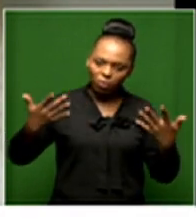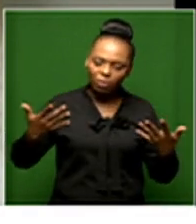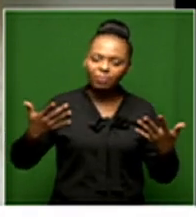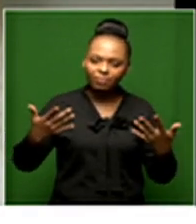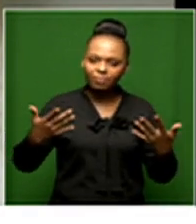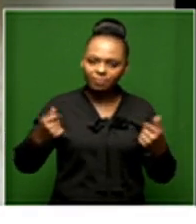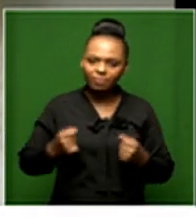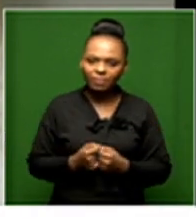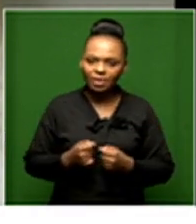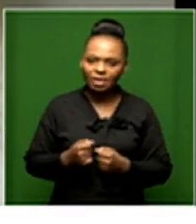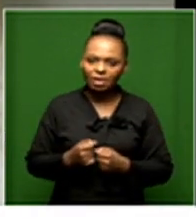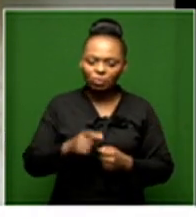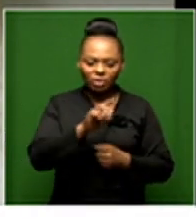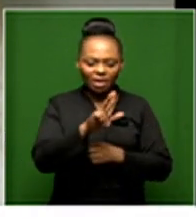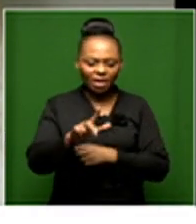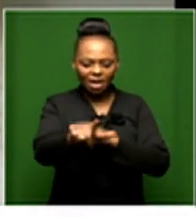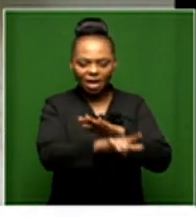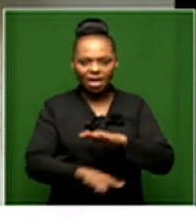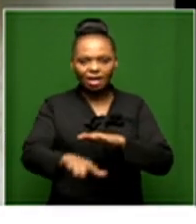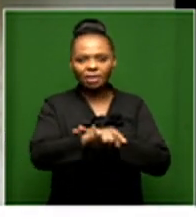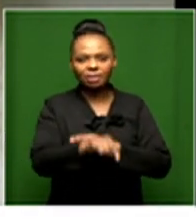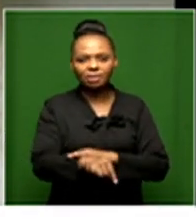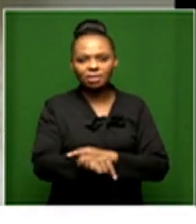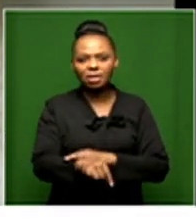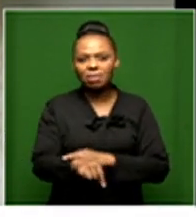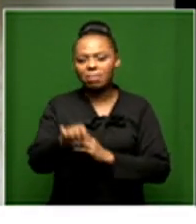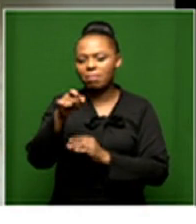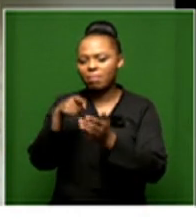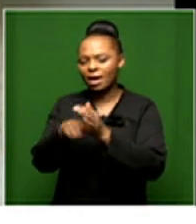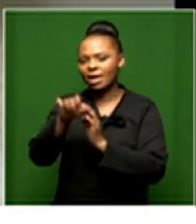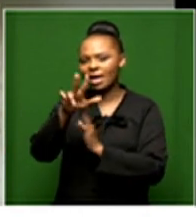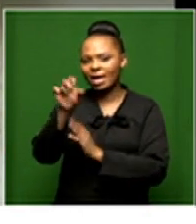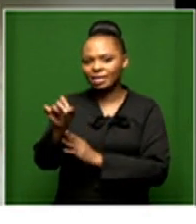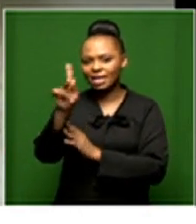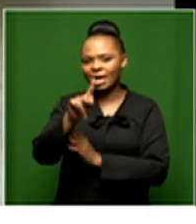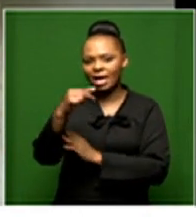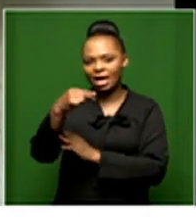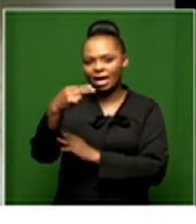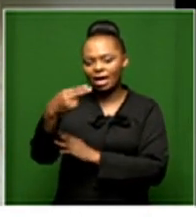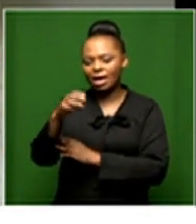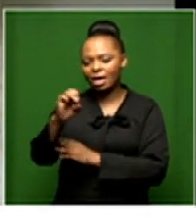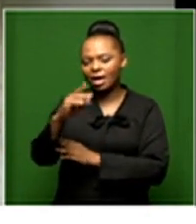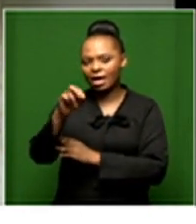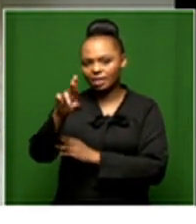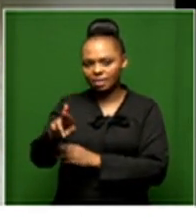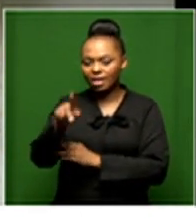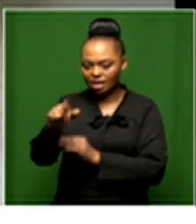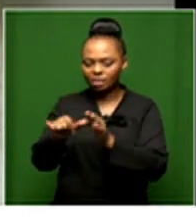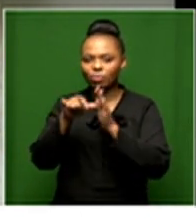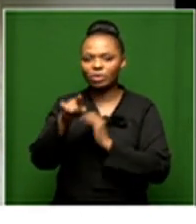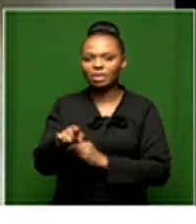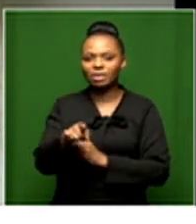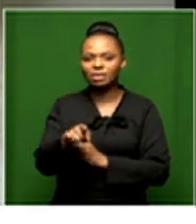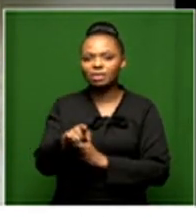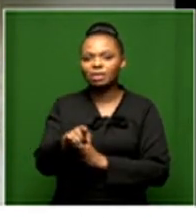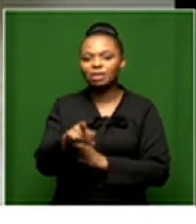128 hectares of land, of which we only building on 80 hectares of land. So that's an important issue. It's another